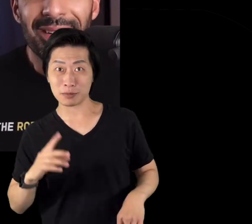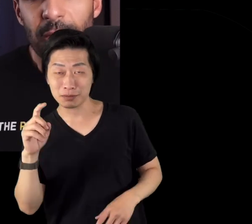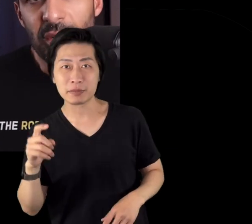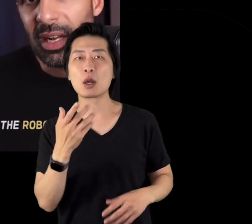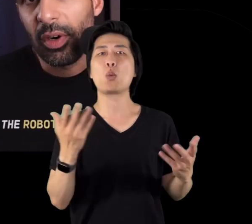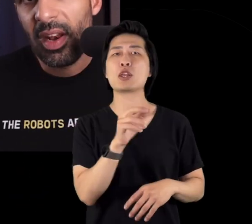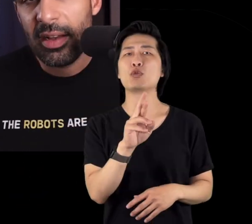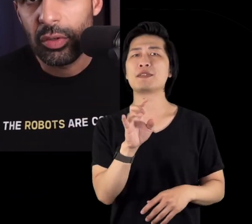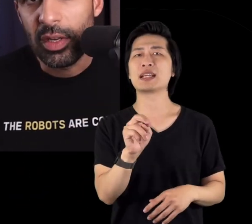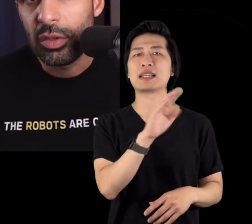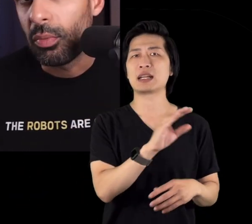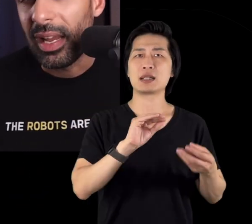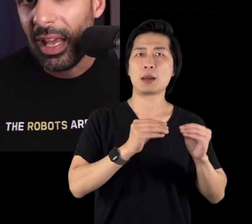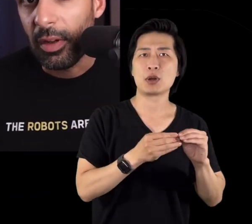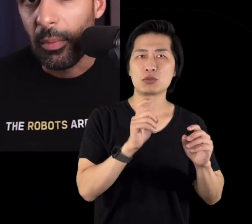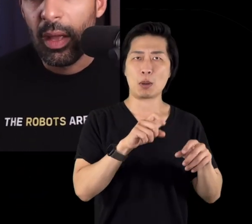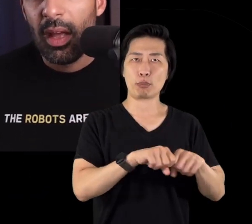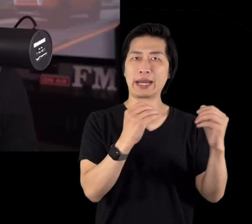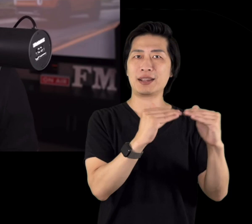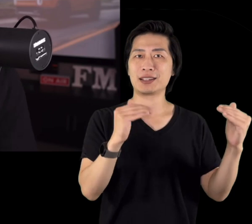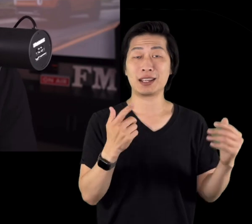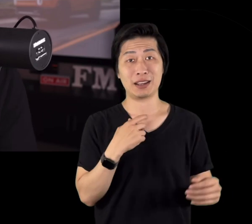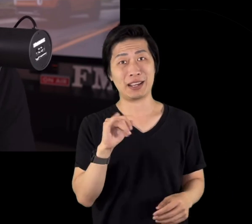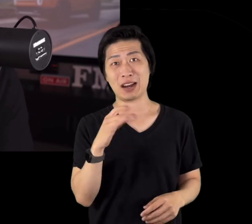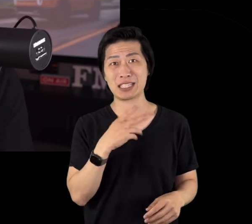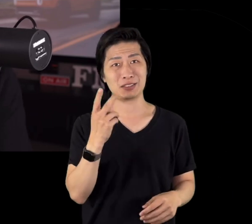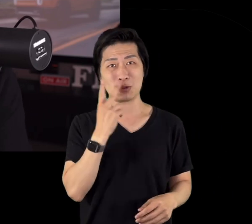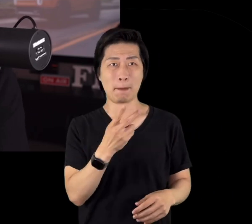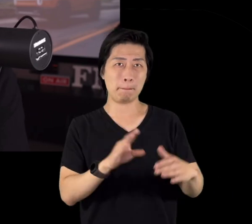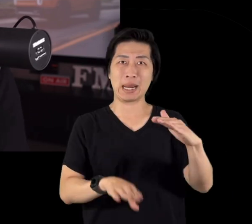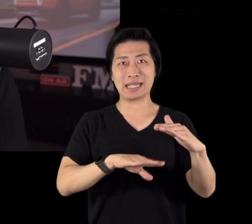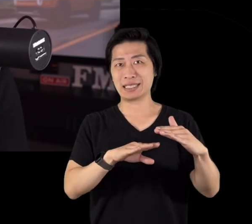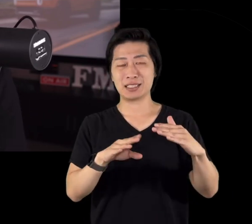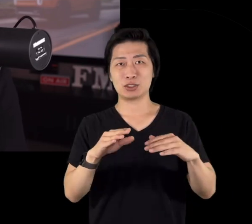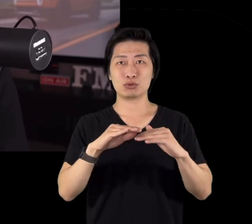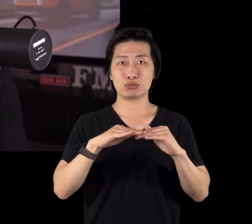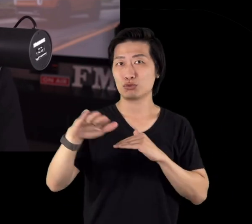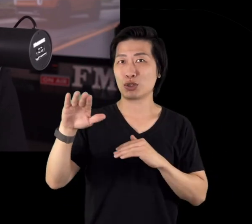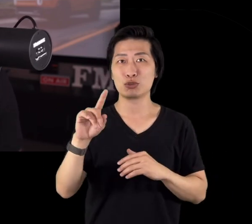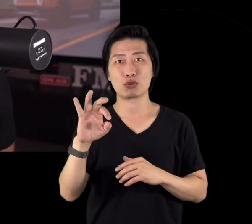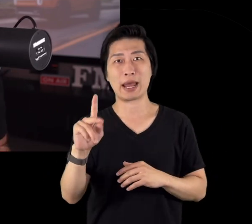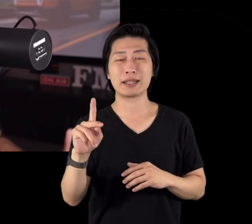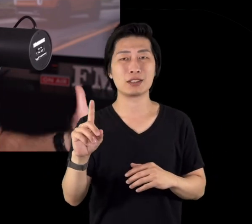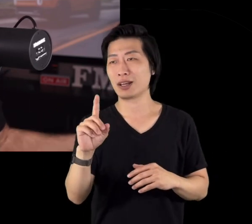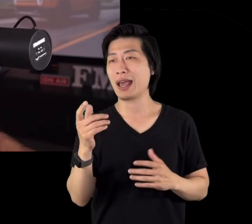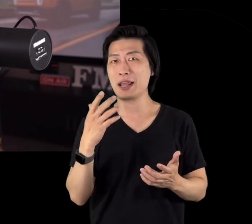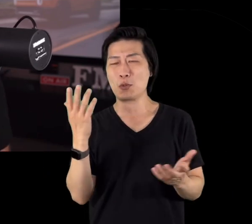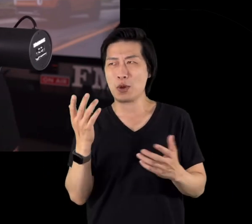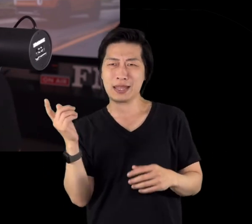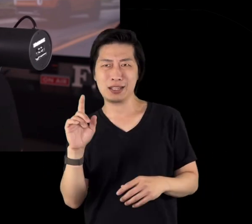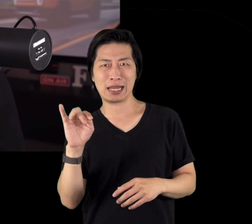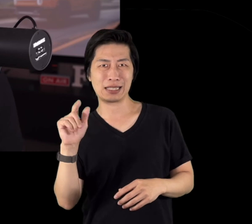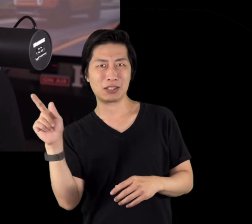of deliveries that Rivian has to reach to break even? If I look at just very basic trends and historically looking at a company